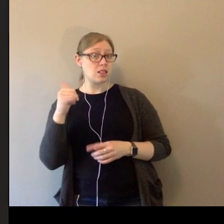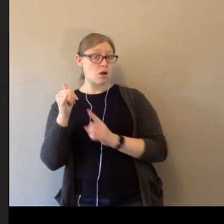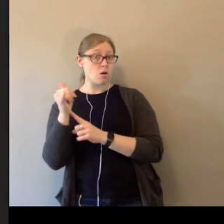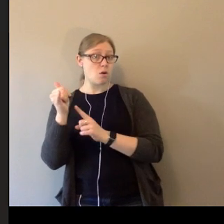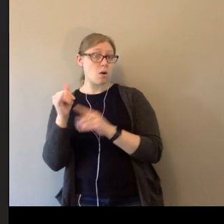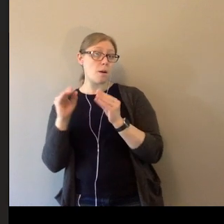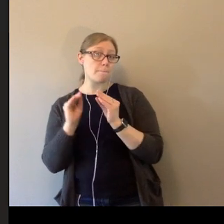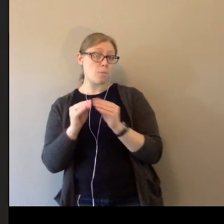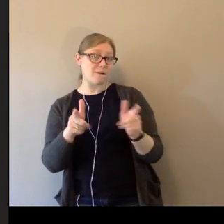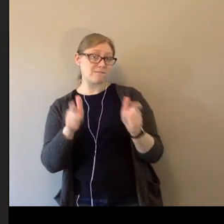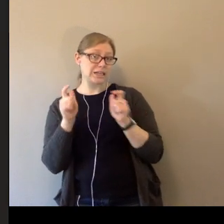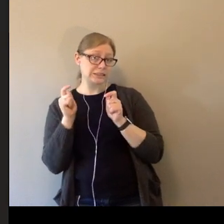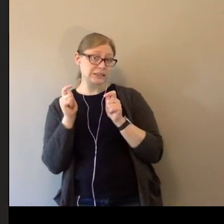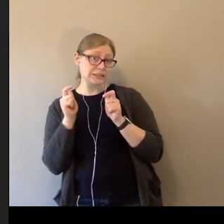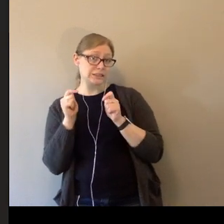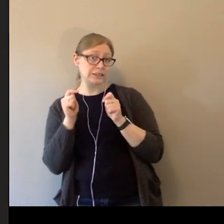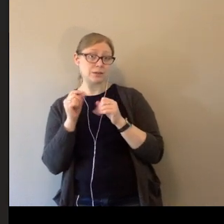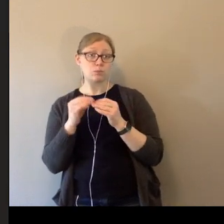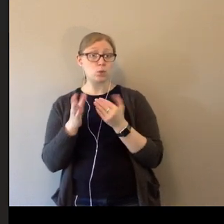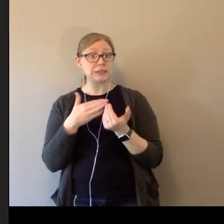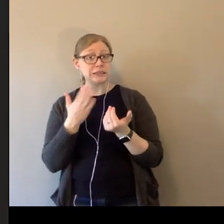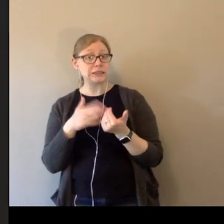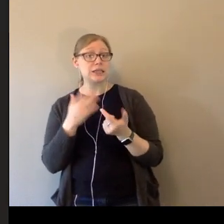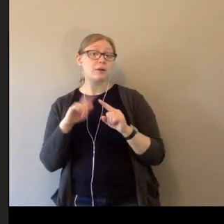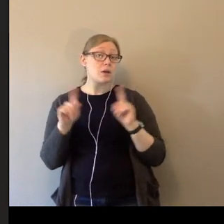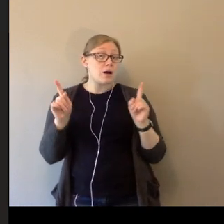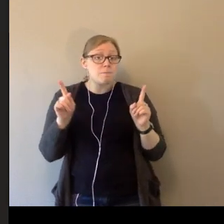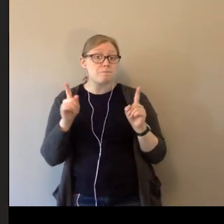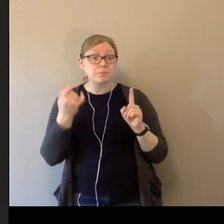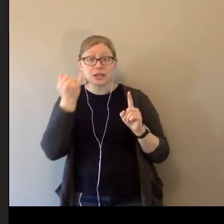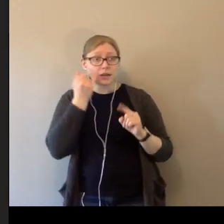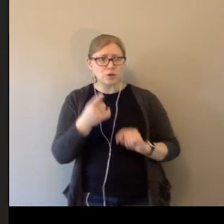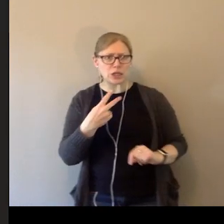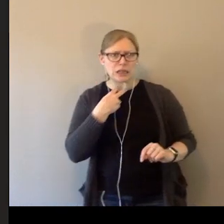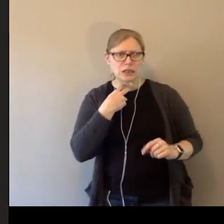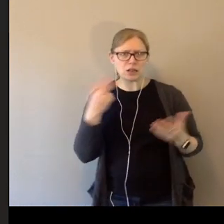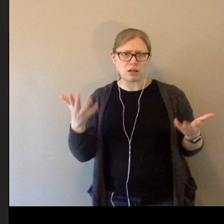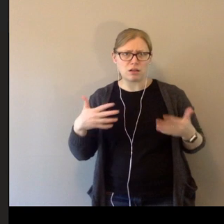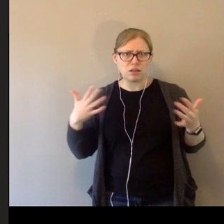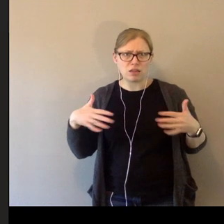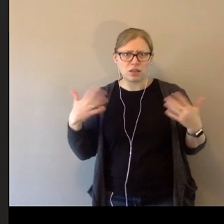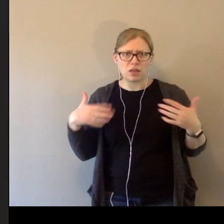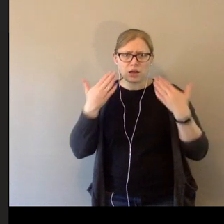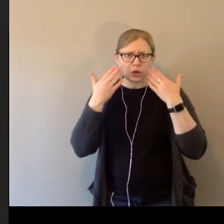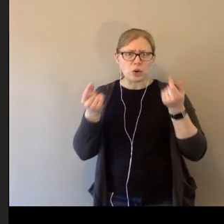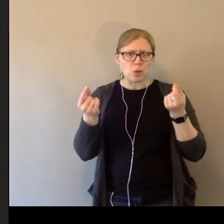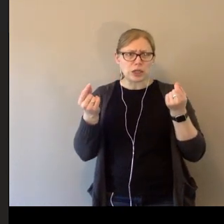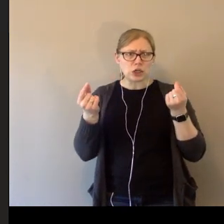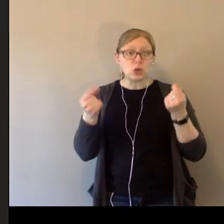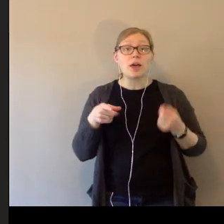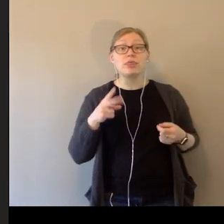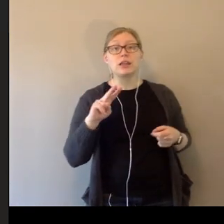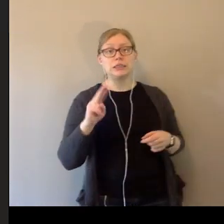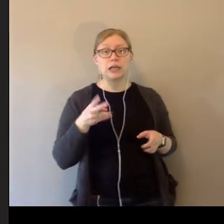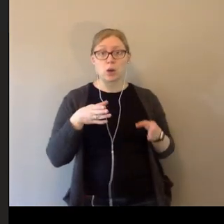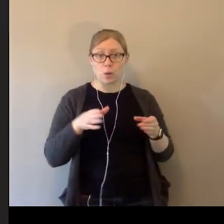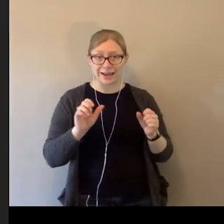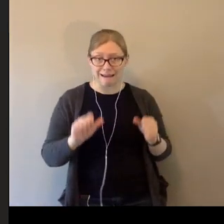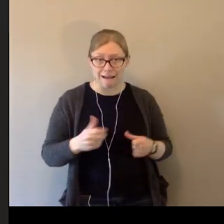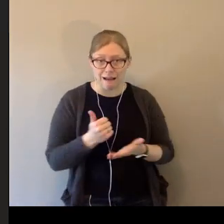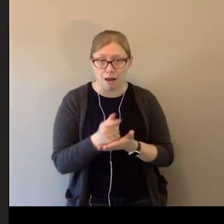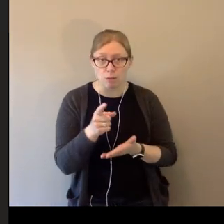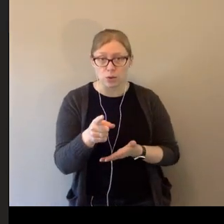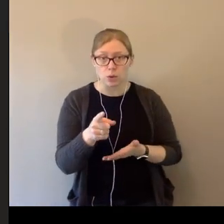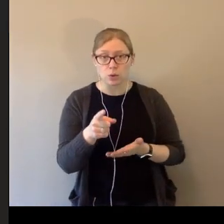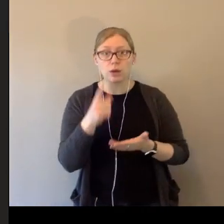more efficient, but certainly if you're stuck, that this second method can help you, because you just keep breaking the